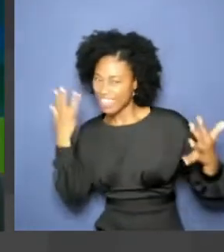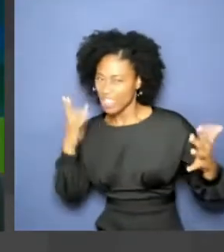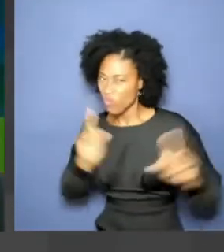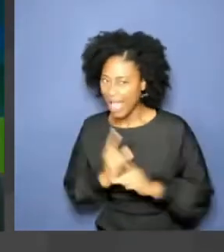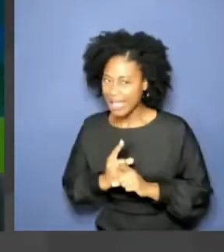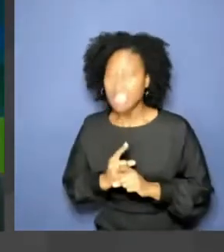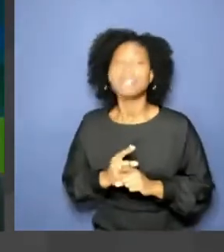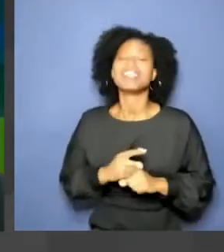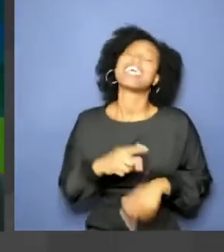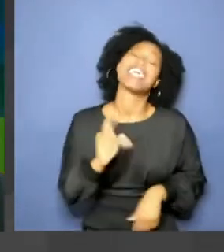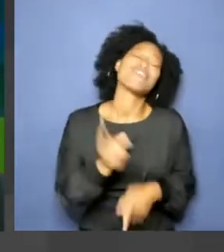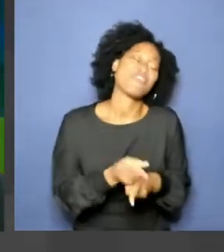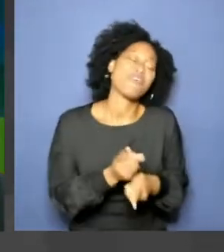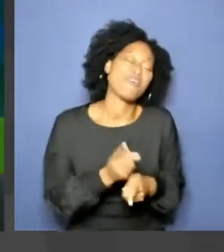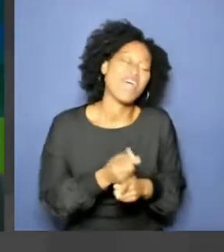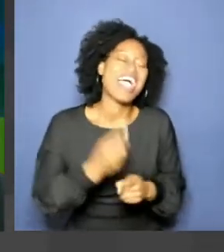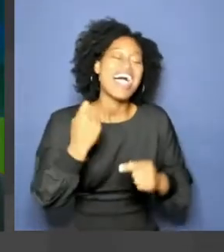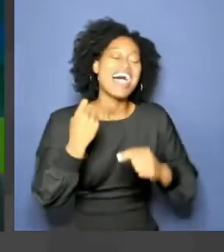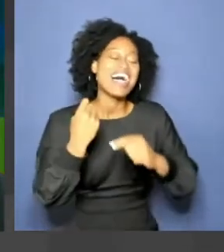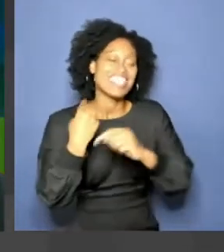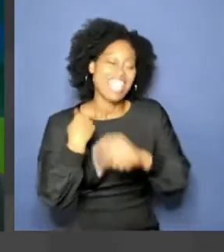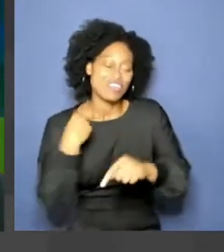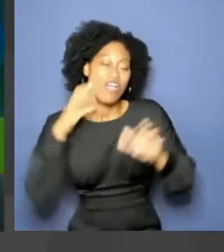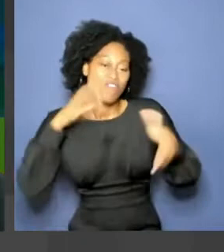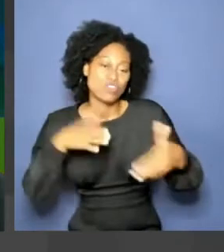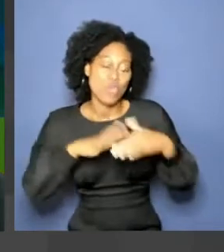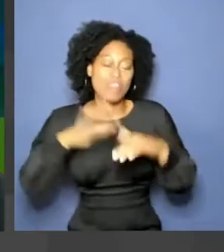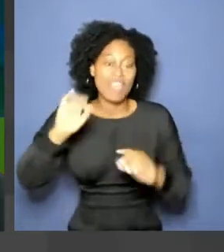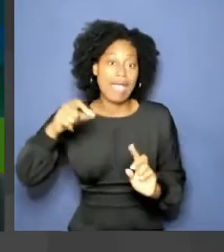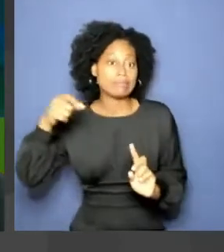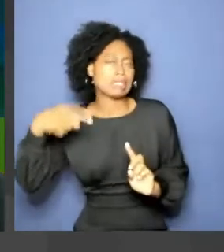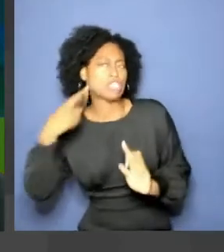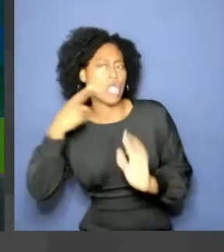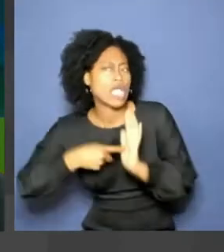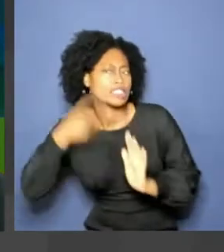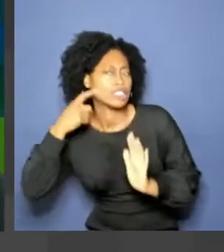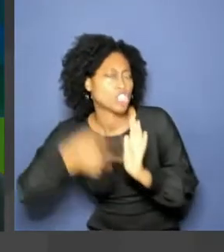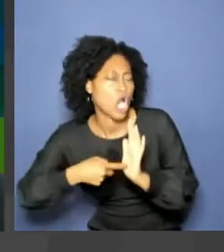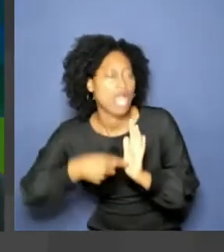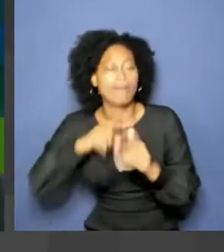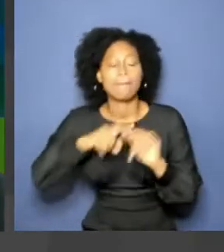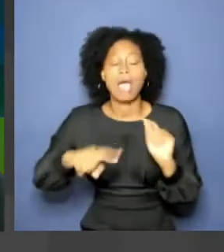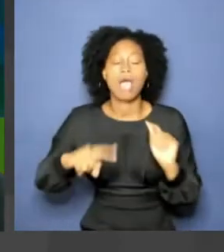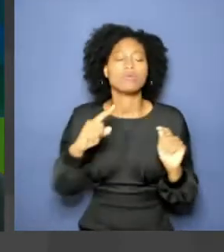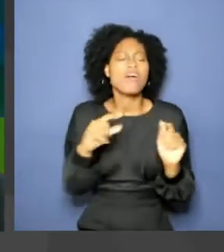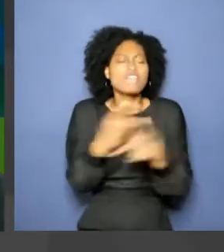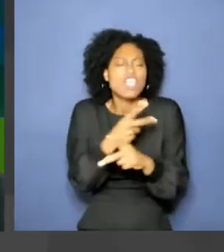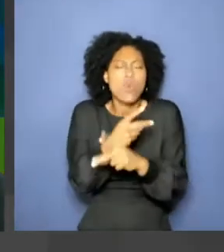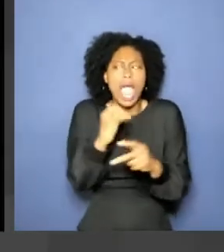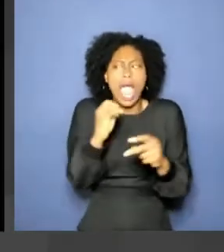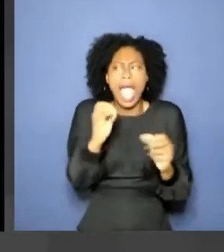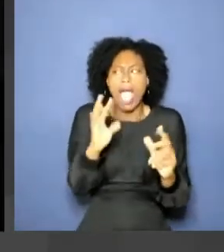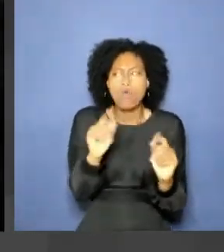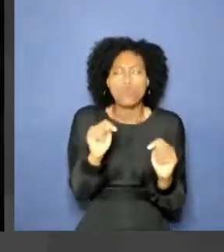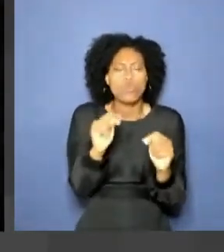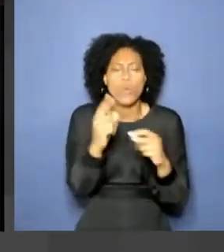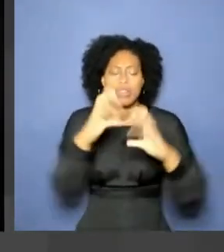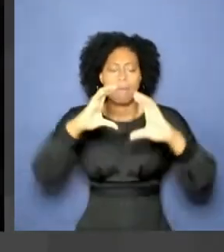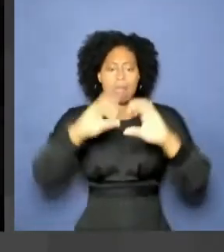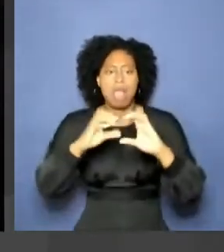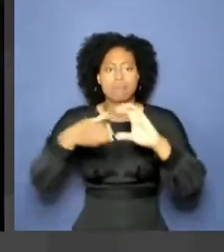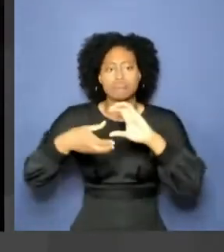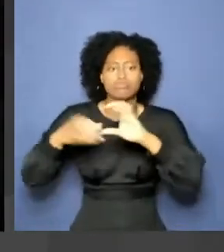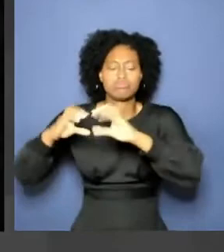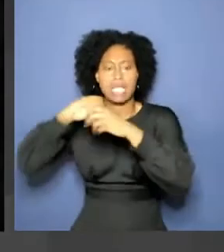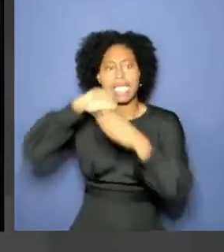year we focused a lot on the Skulk sensor, but since then we've kind of been trying to figure out what do all the different blocks in the Skulk family do. And one of them